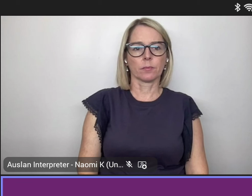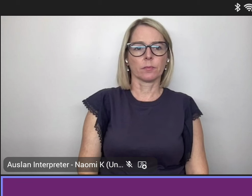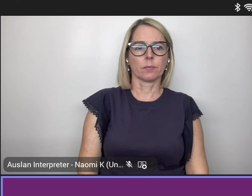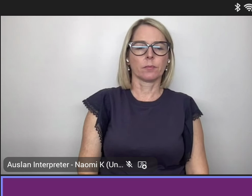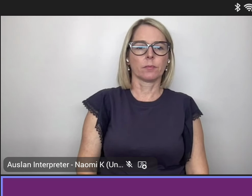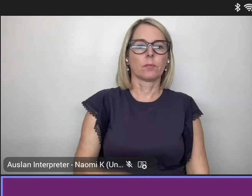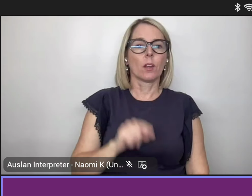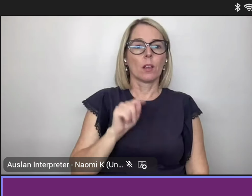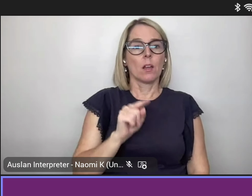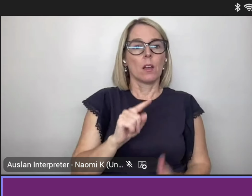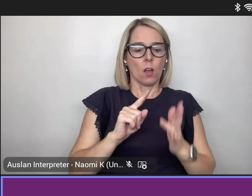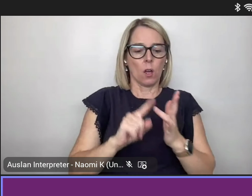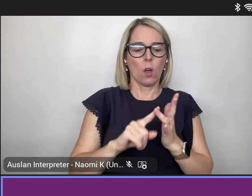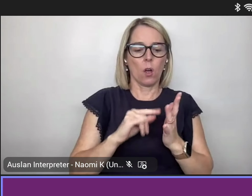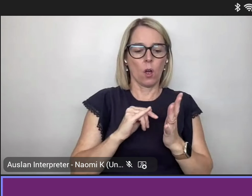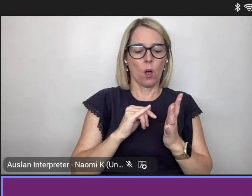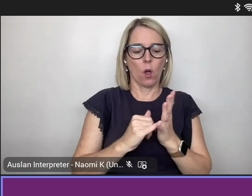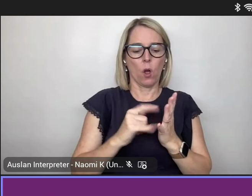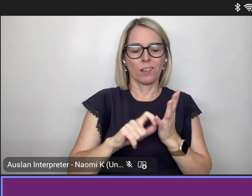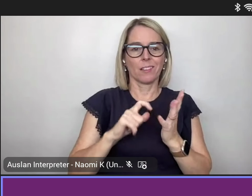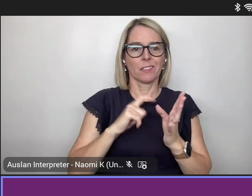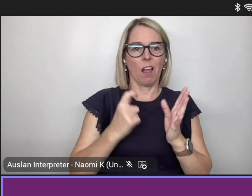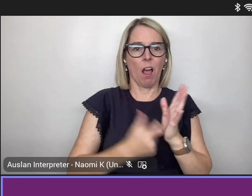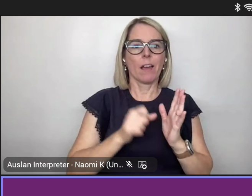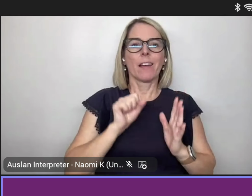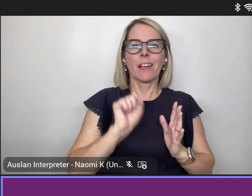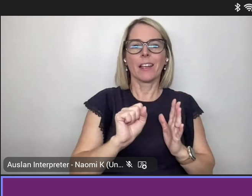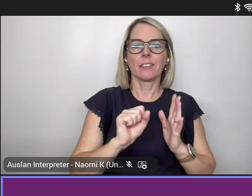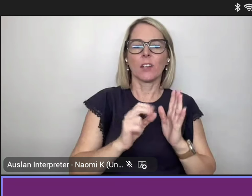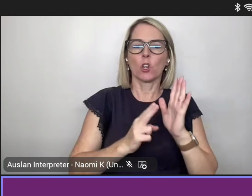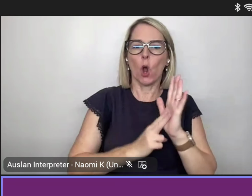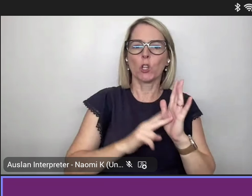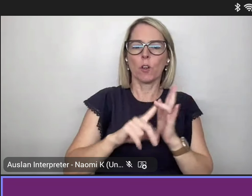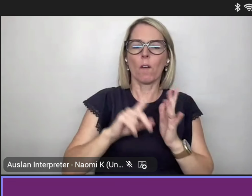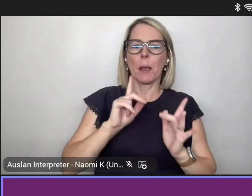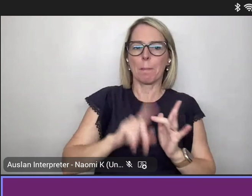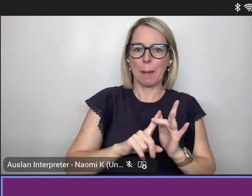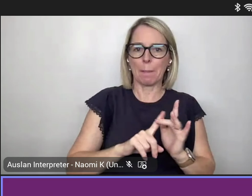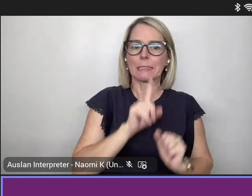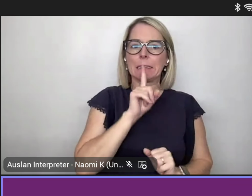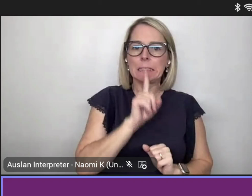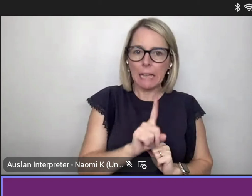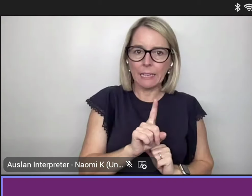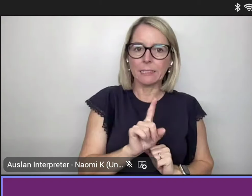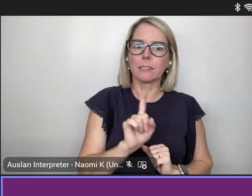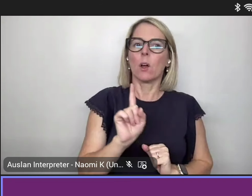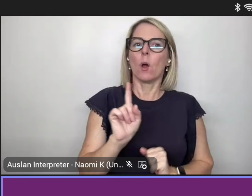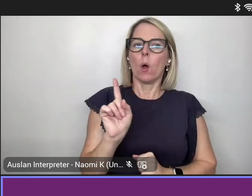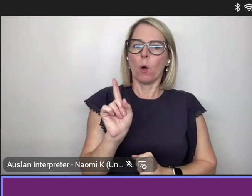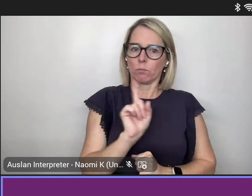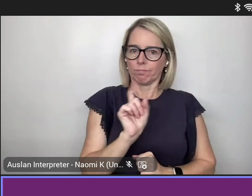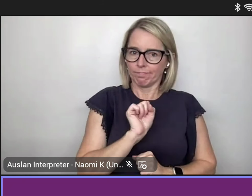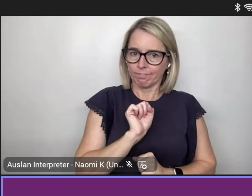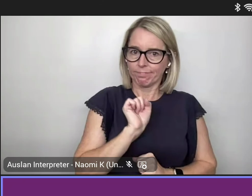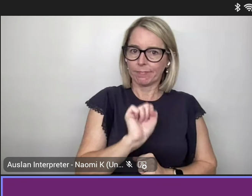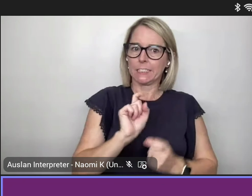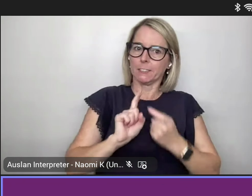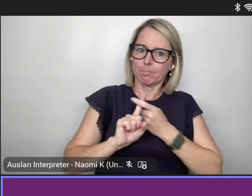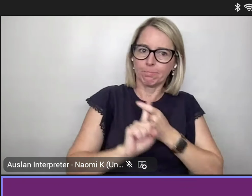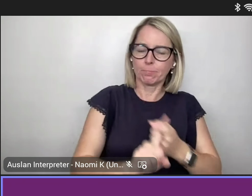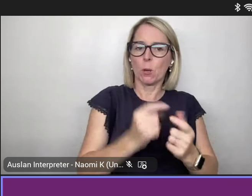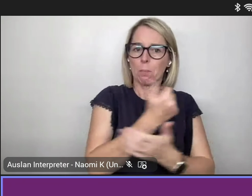Oscar's notice of impairments tells him the categories that related to his permanent impairments. These categories of impairments